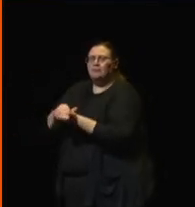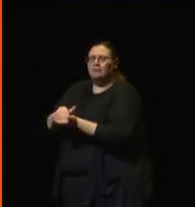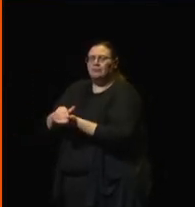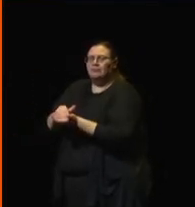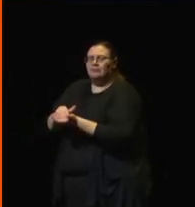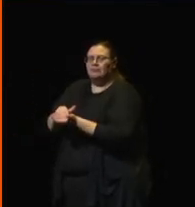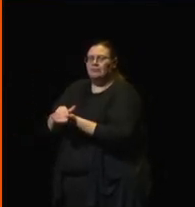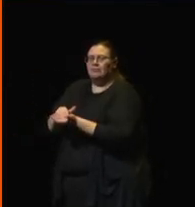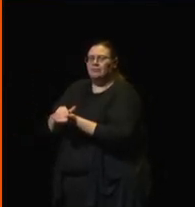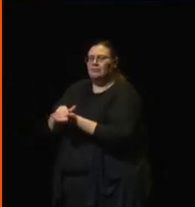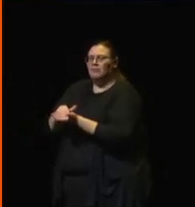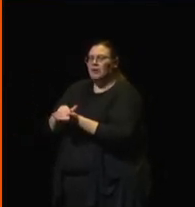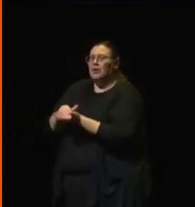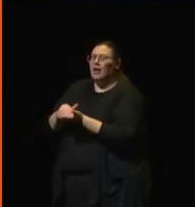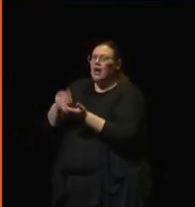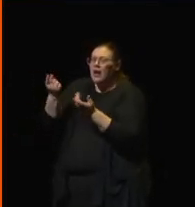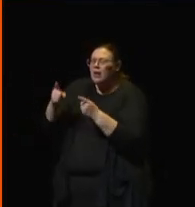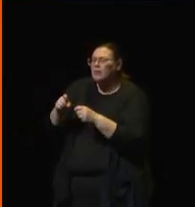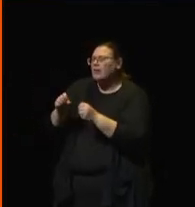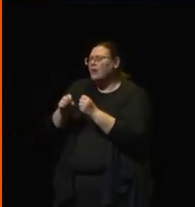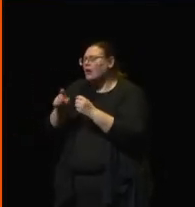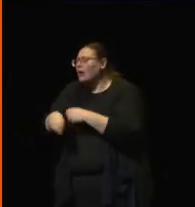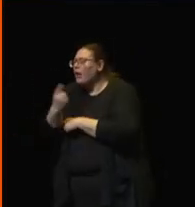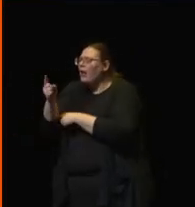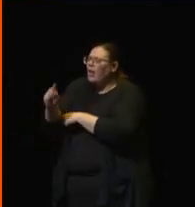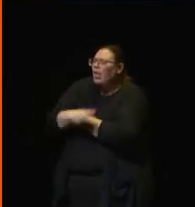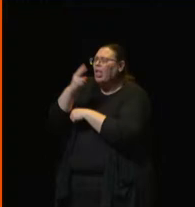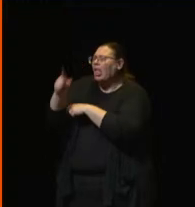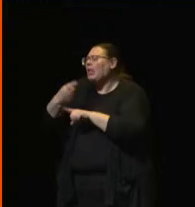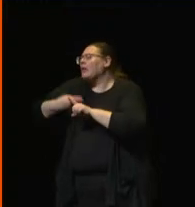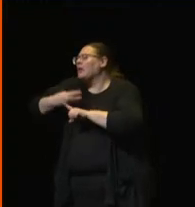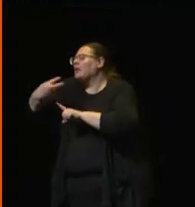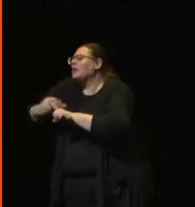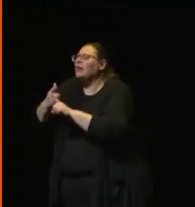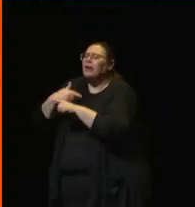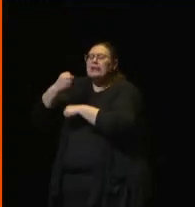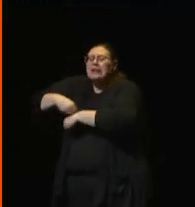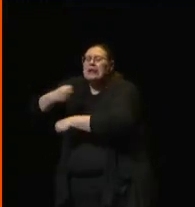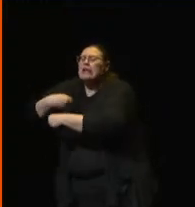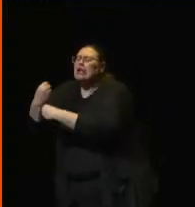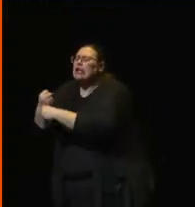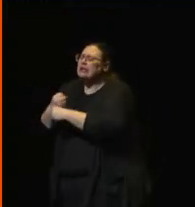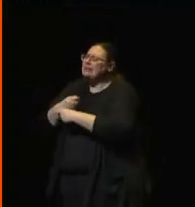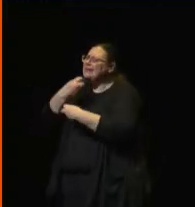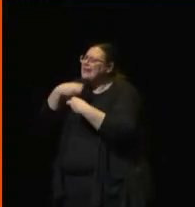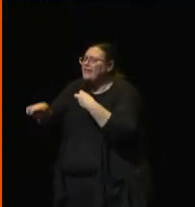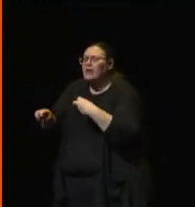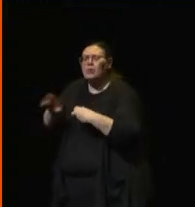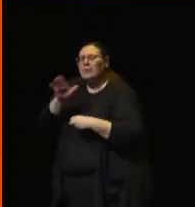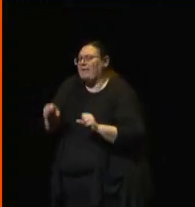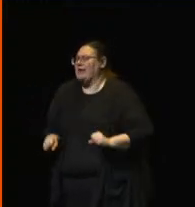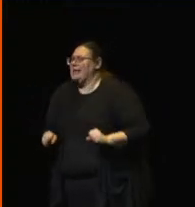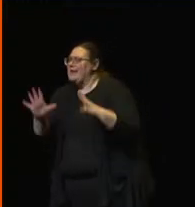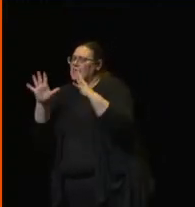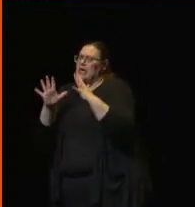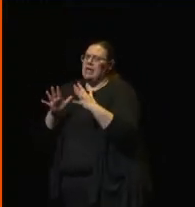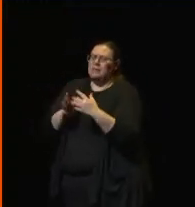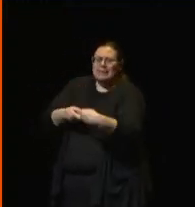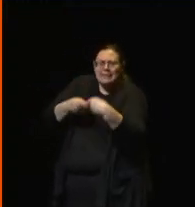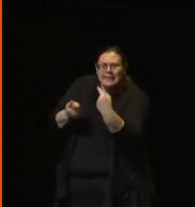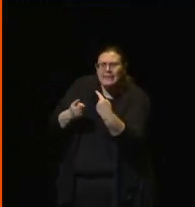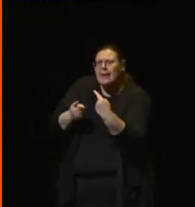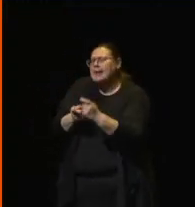no matter how long it takes, no matter how difficult it may be, we don't give up on debating and persuading